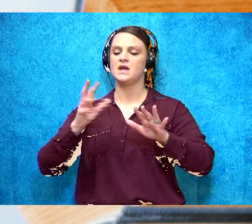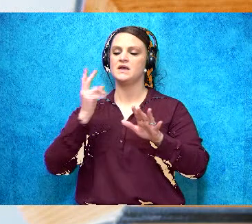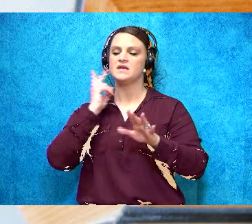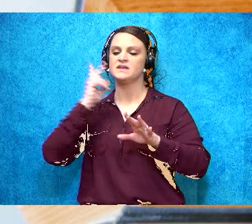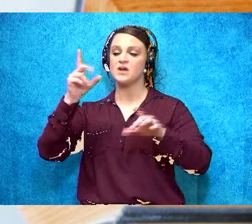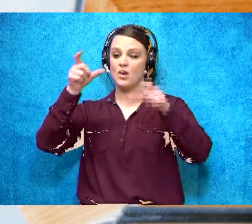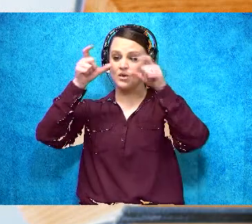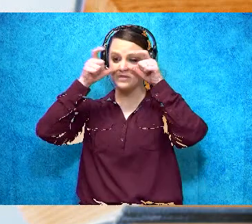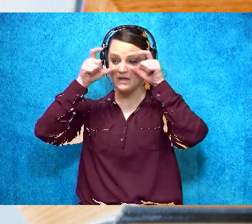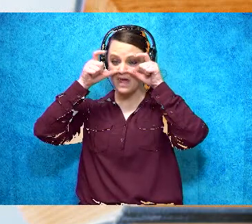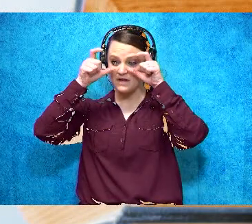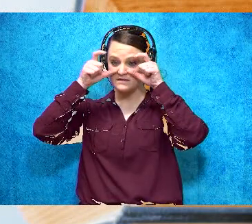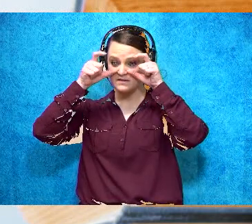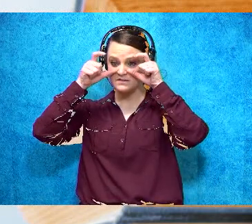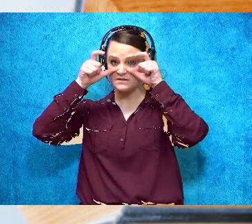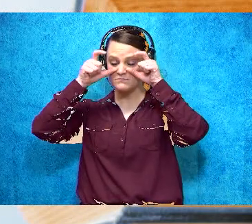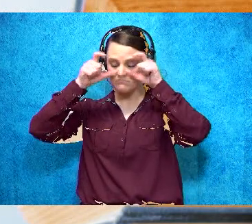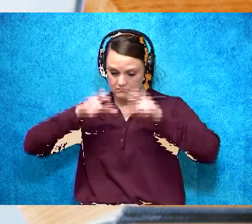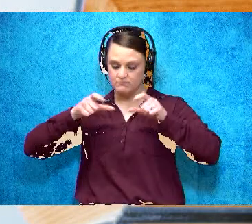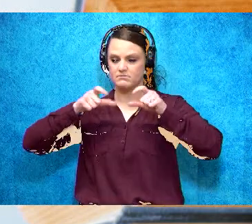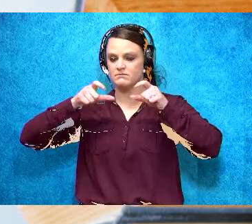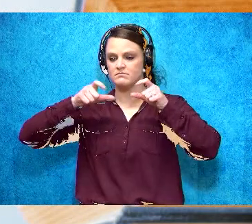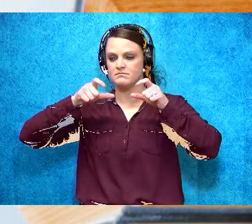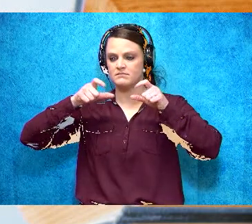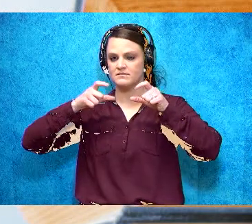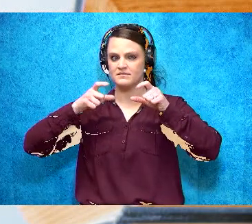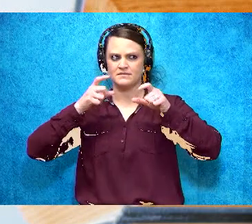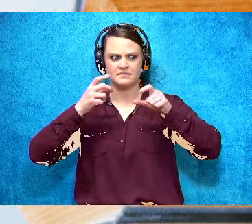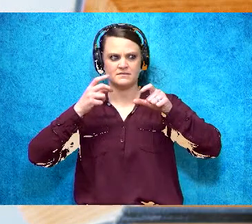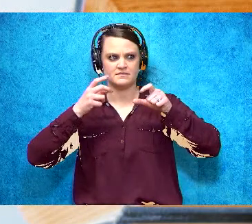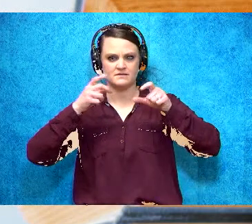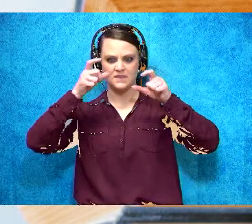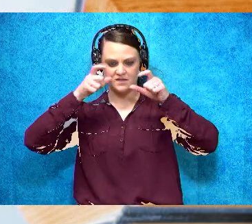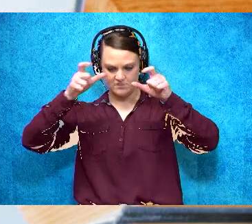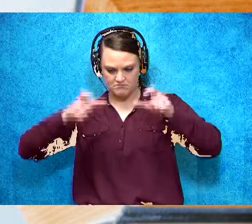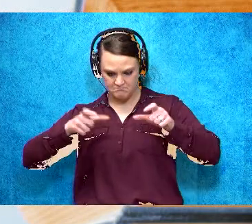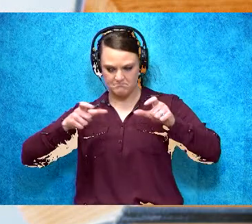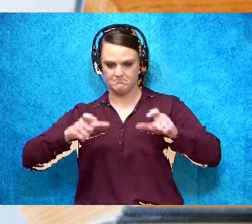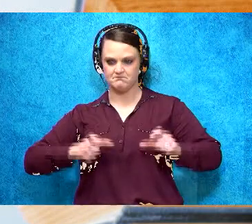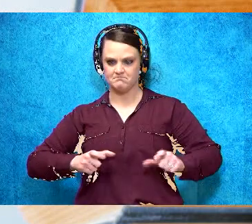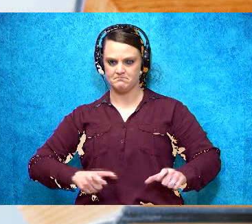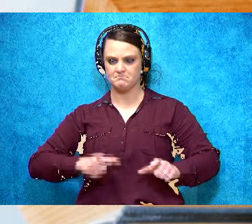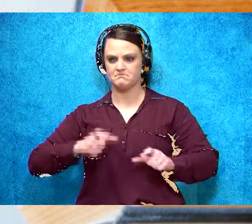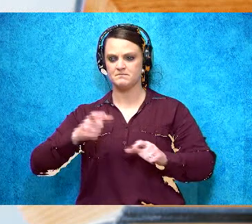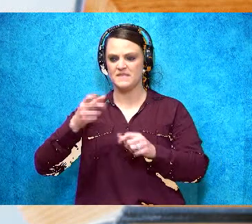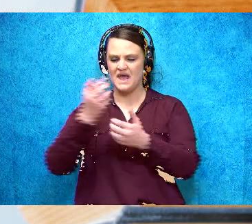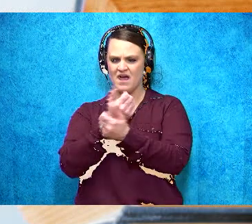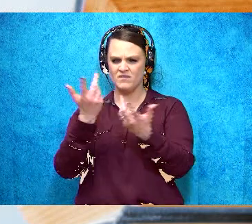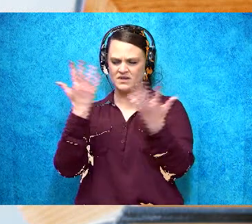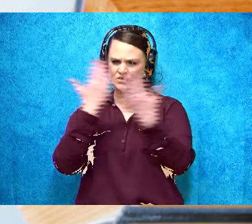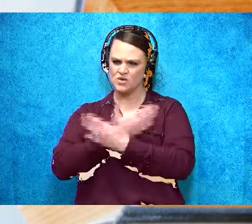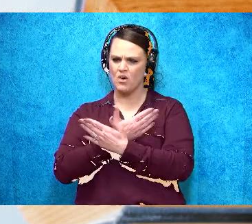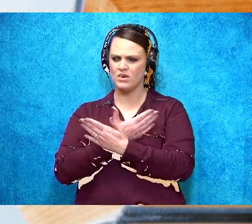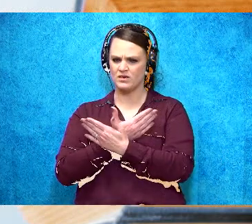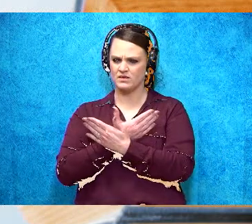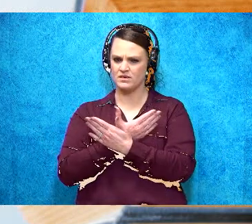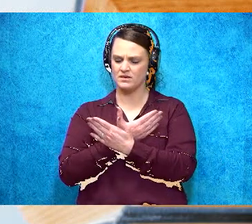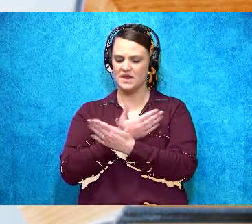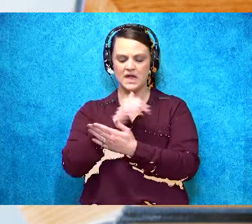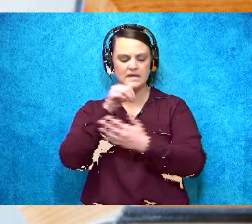glasses slip off Diggs's nose and seemed to hover in the air. Everything seemed to get dark.